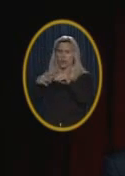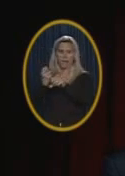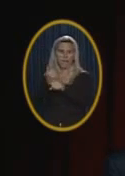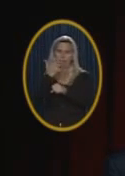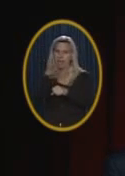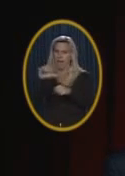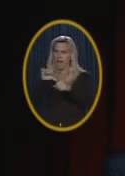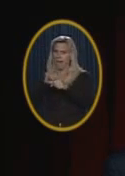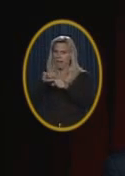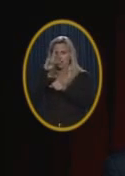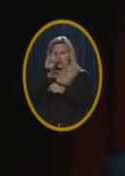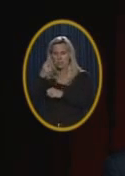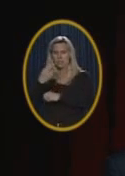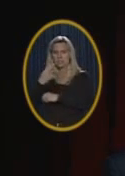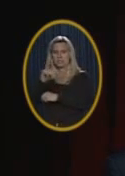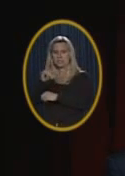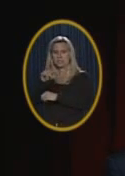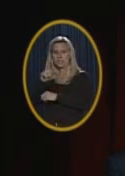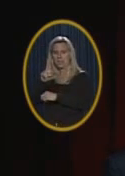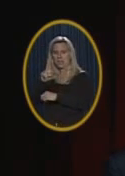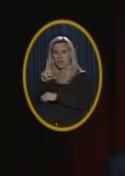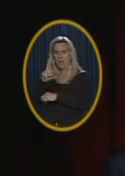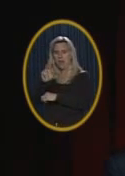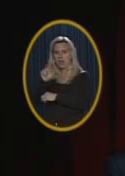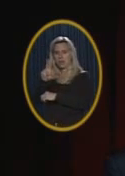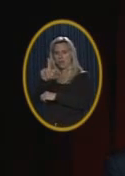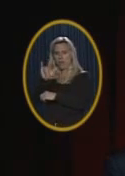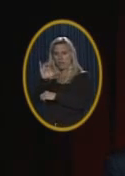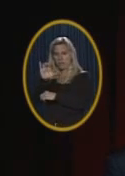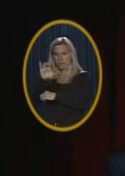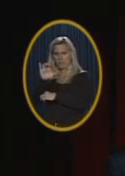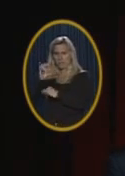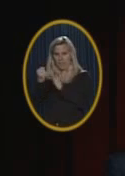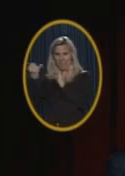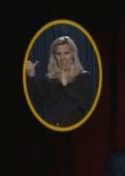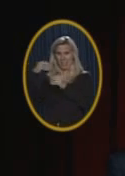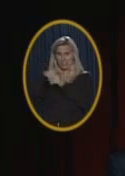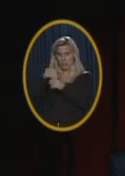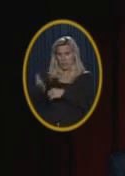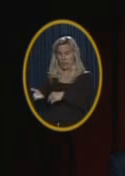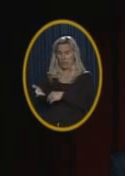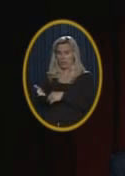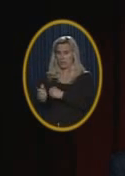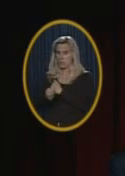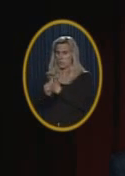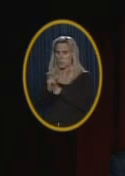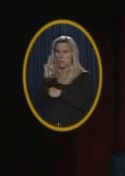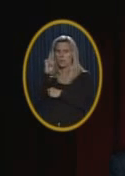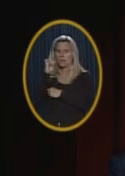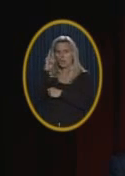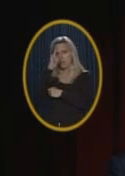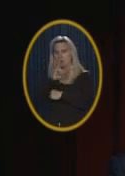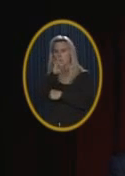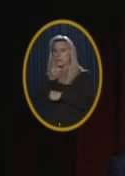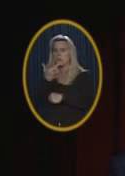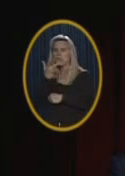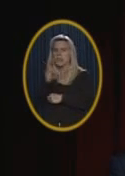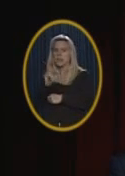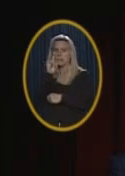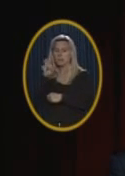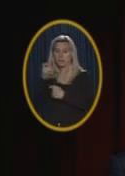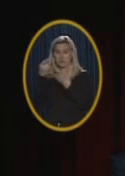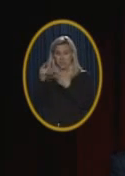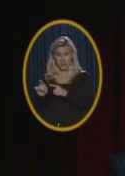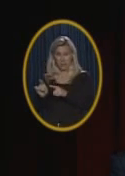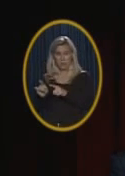where your hydraulic lines live and that's where your two big wheels are, so I think we're also very lucky, apparently, because when it